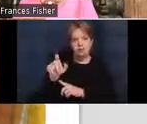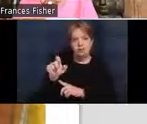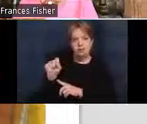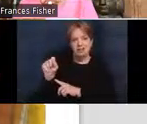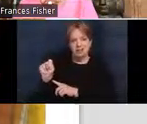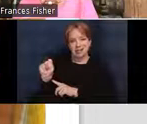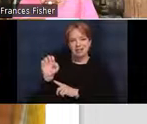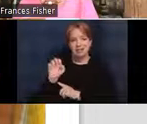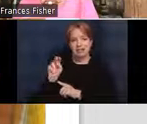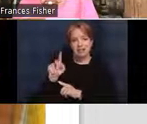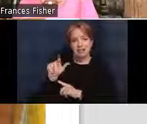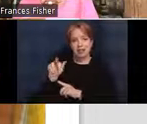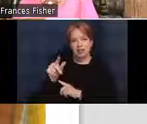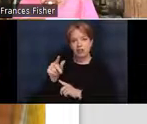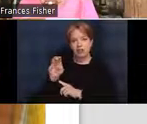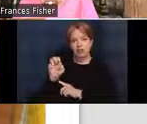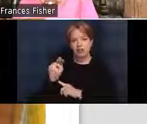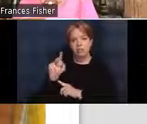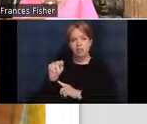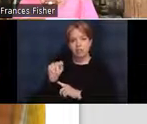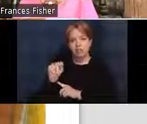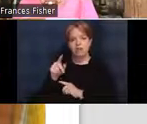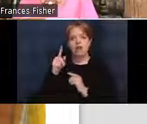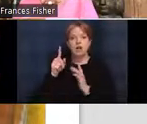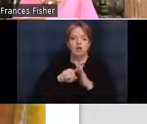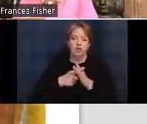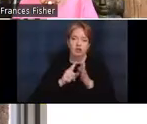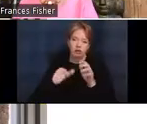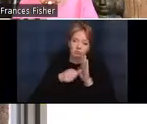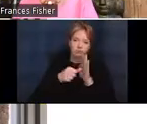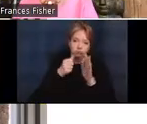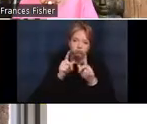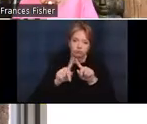on a series of monolith, megalith, or simply put, large works for the garden.